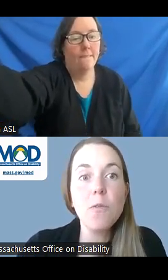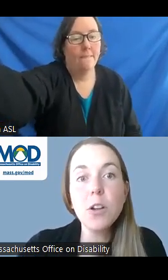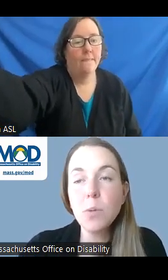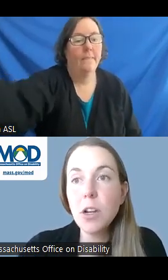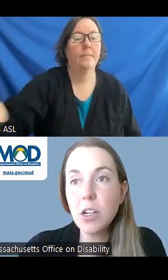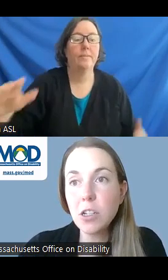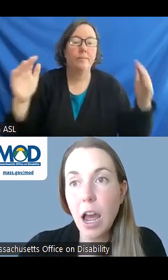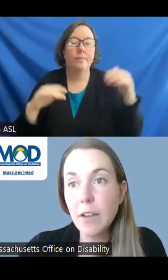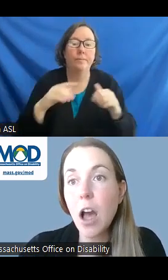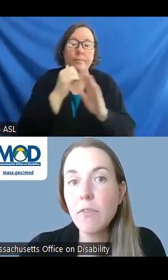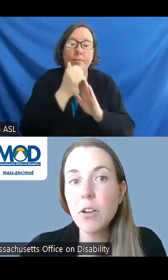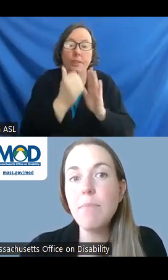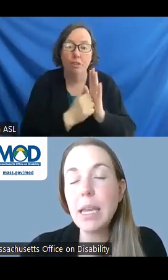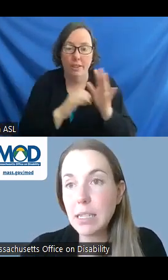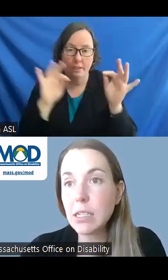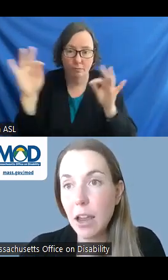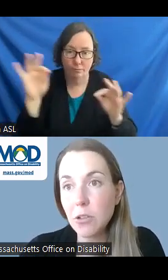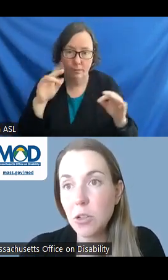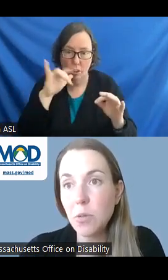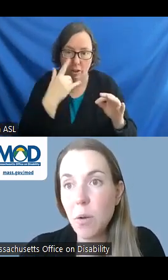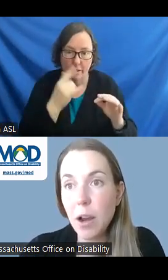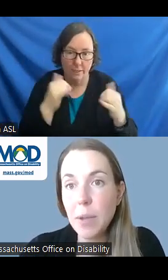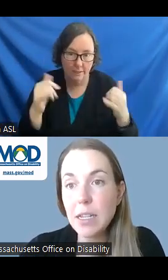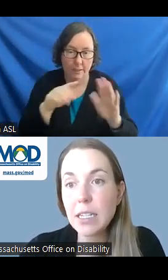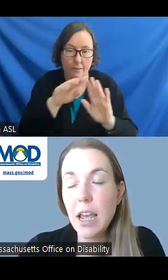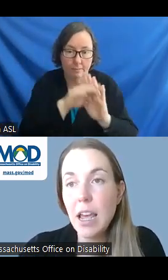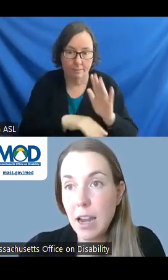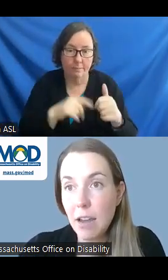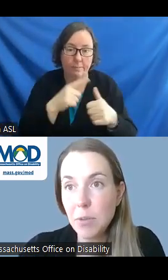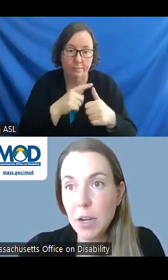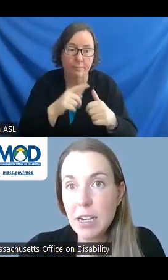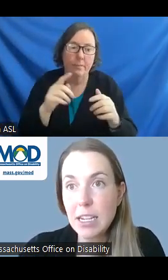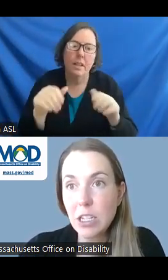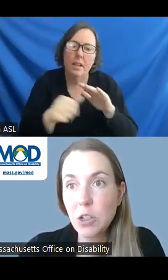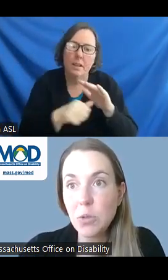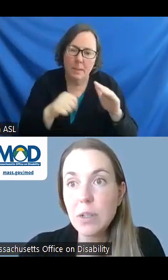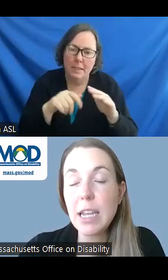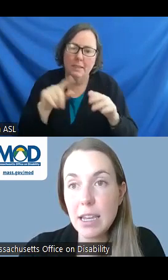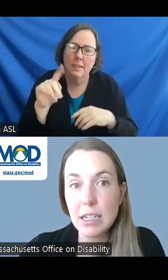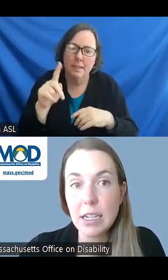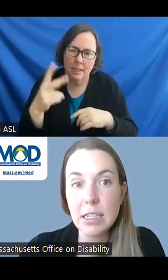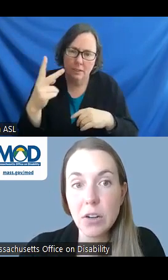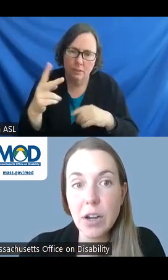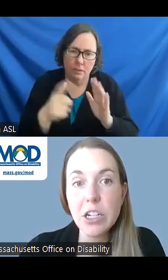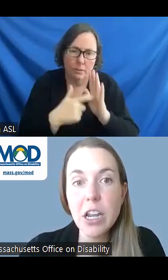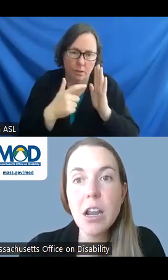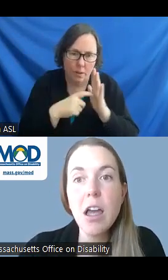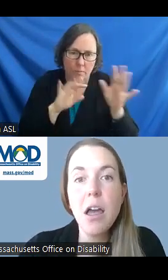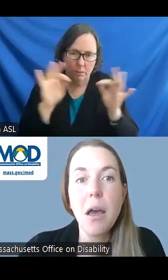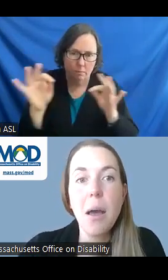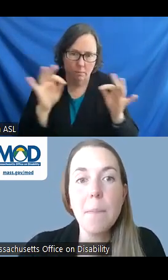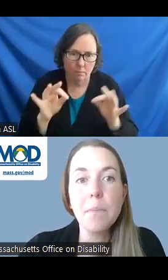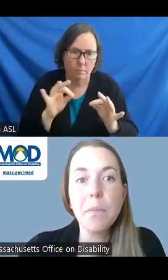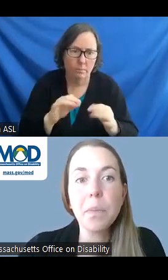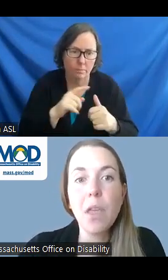So first, we're going to kind of cover basic Title II requirements that everybody needs to take into consideration.